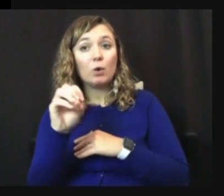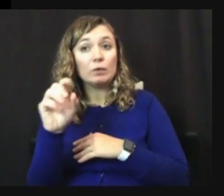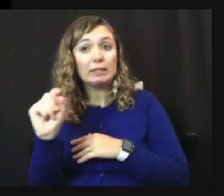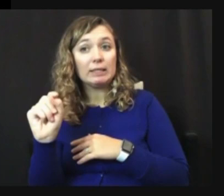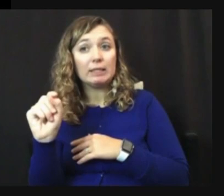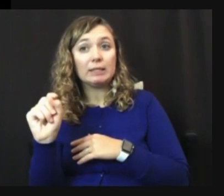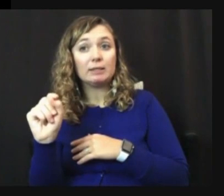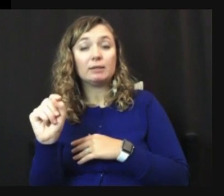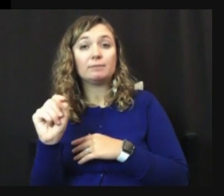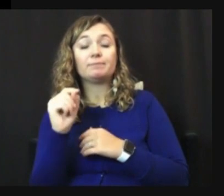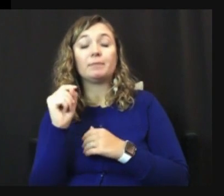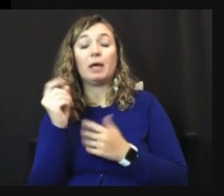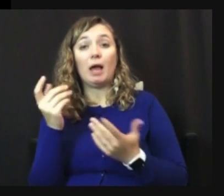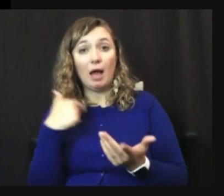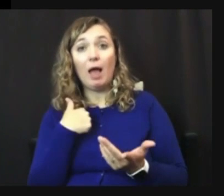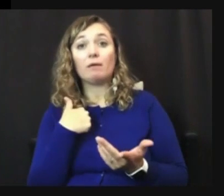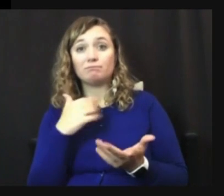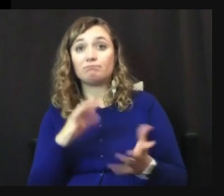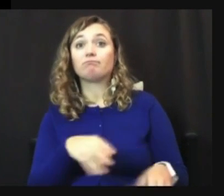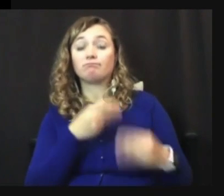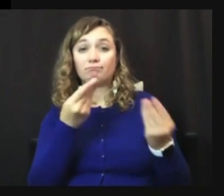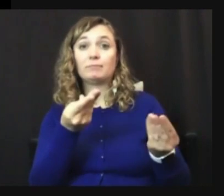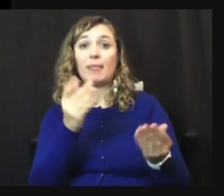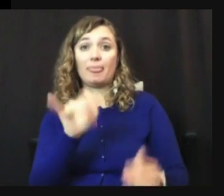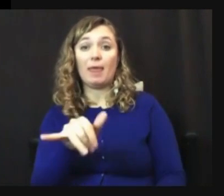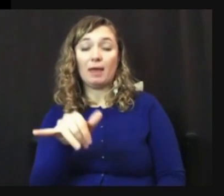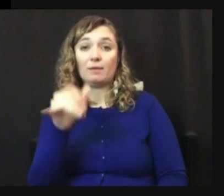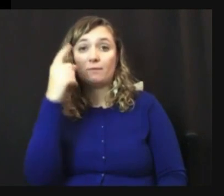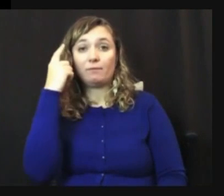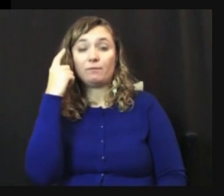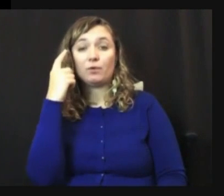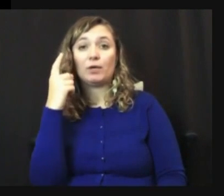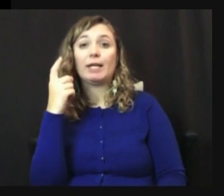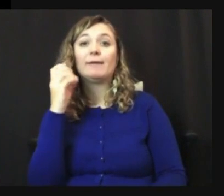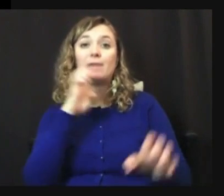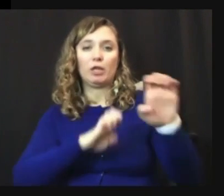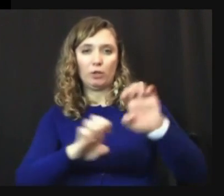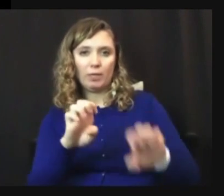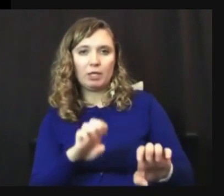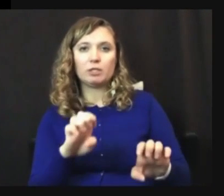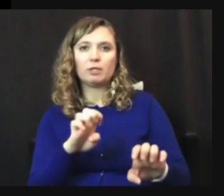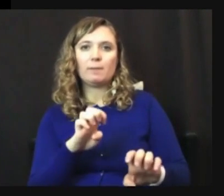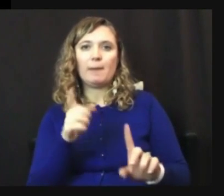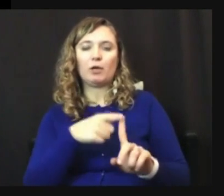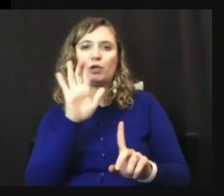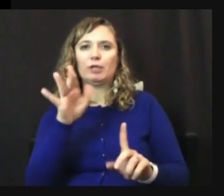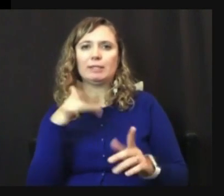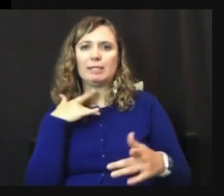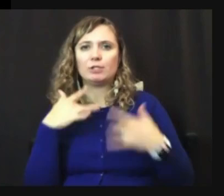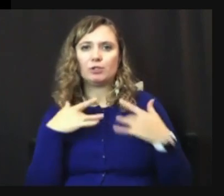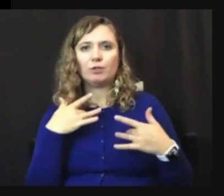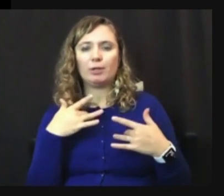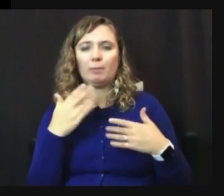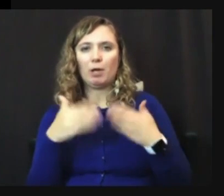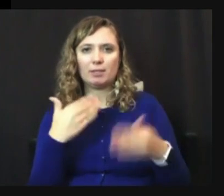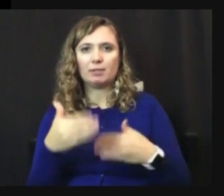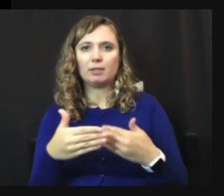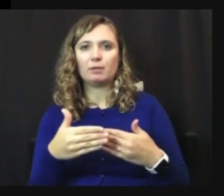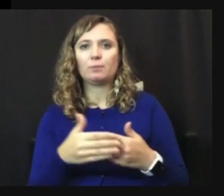therapy, I would recommend that at least for the evaluation to see like what your sensory things are, if you have access to